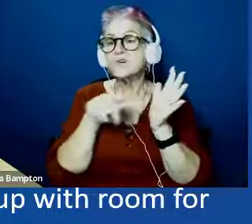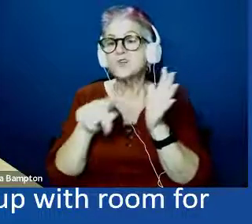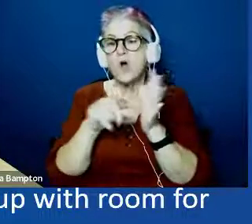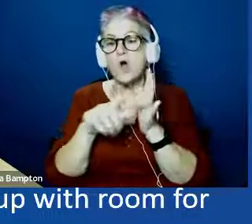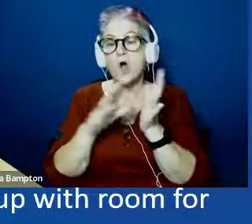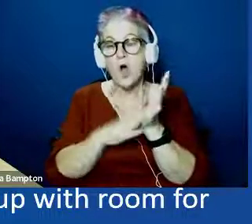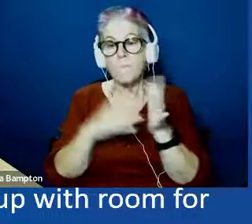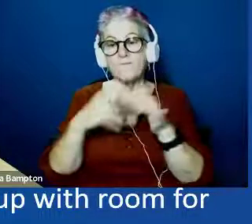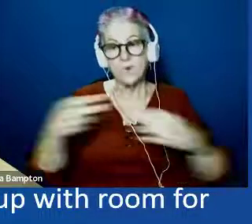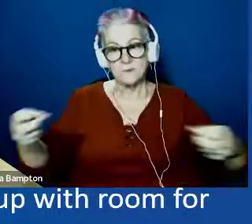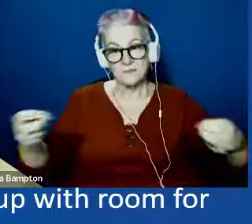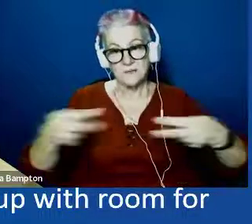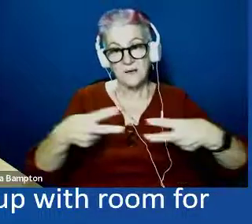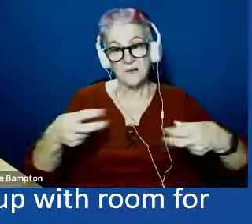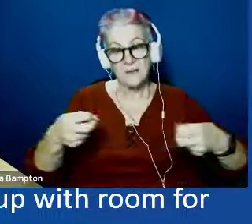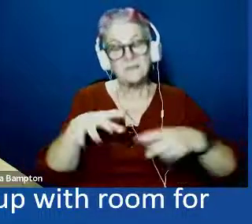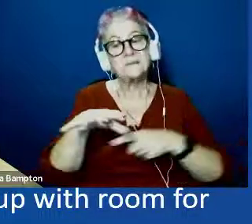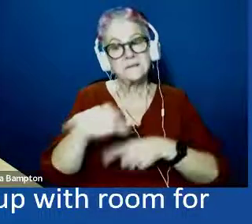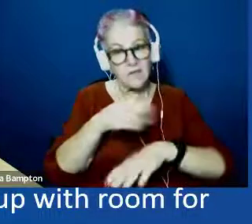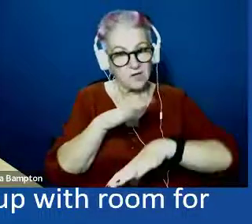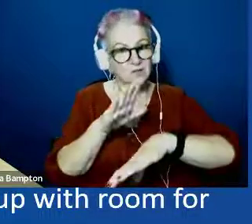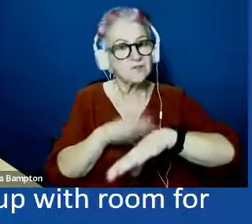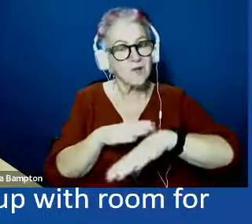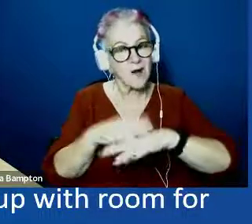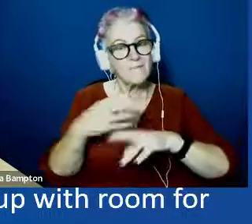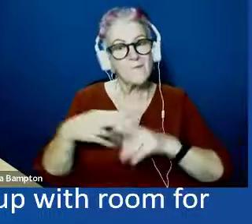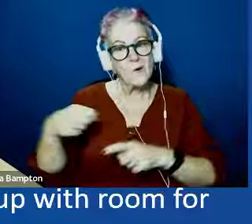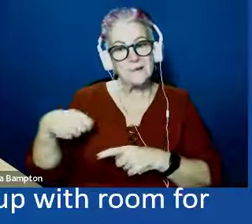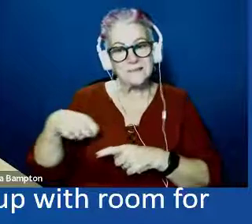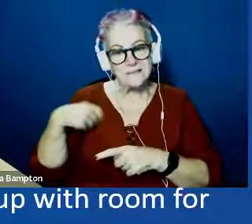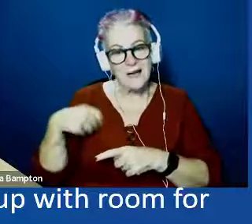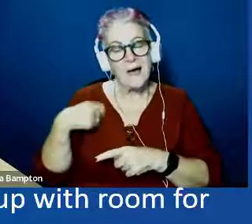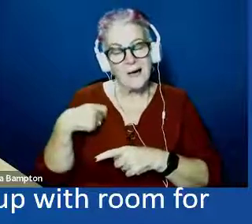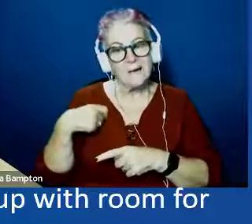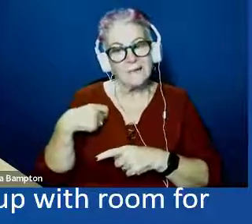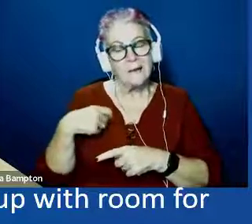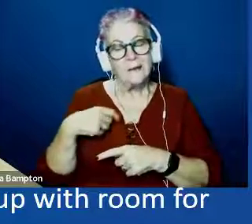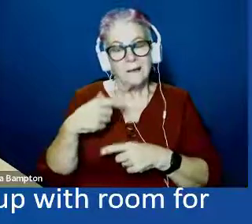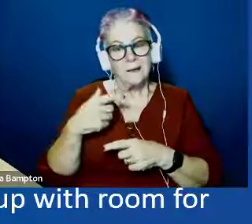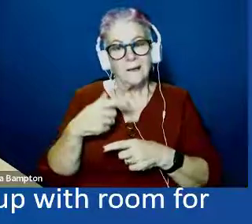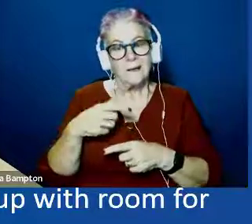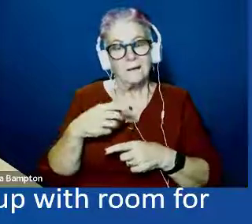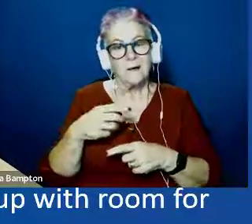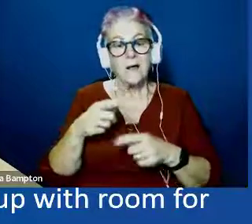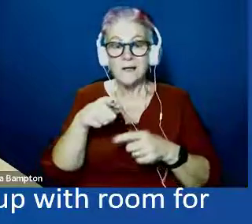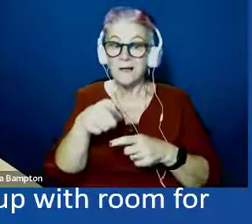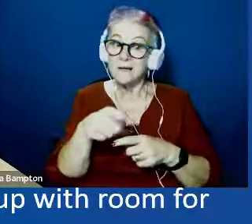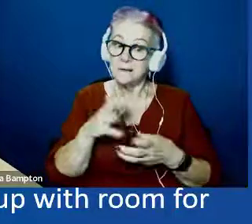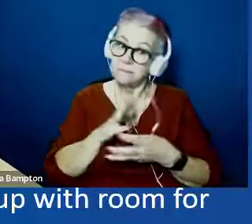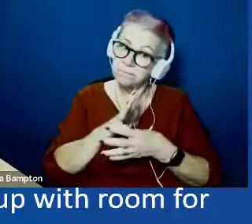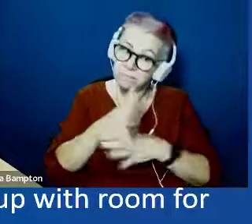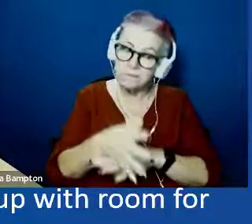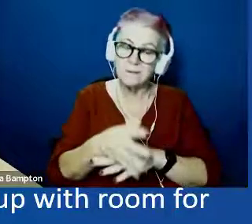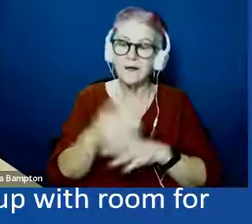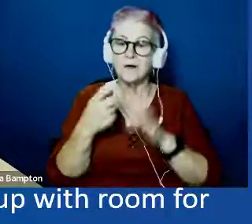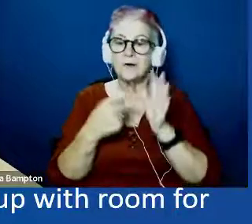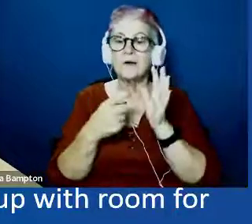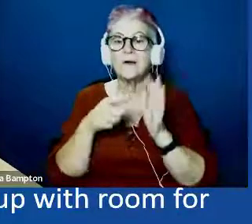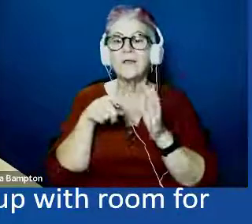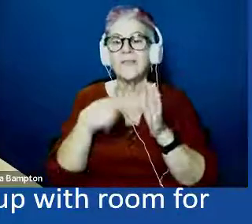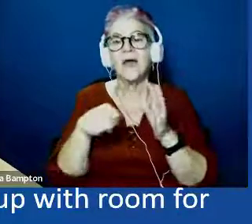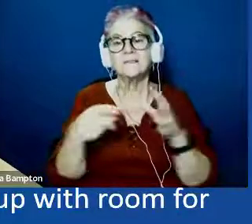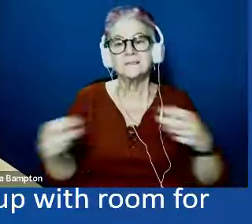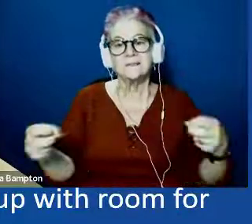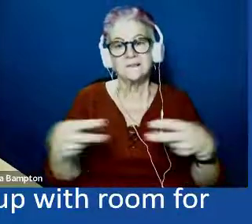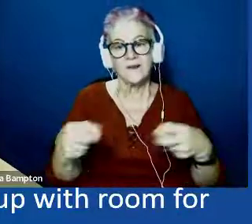That does take a lot of time for our staff. We find that takes more time than the editing sometimes, and we just send off the